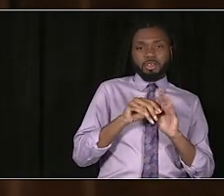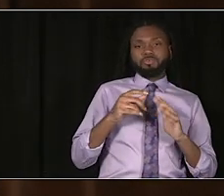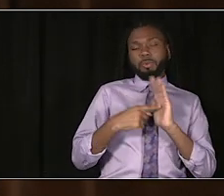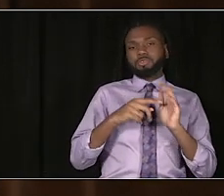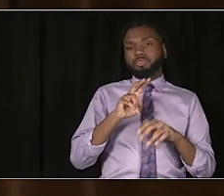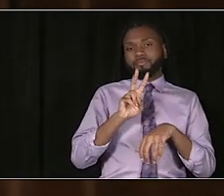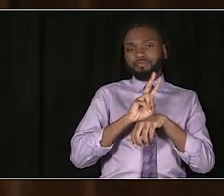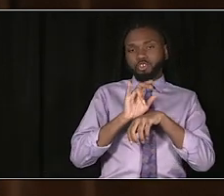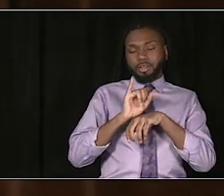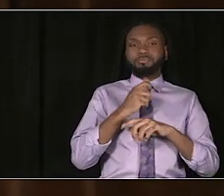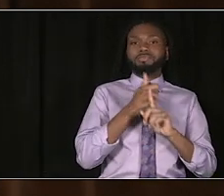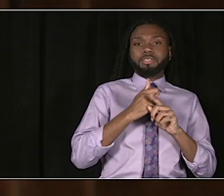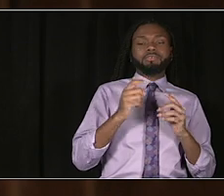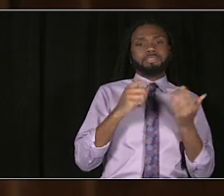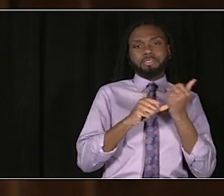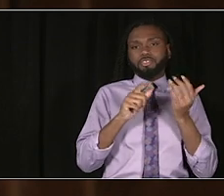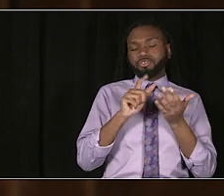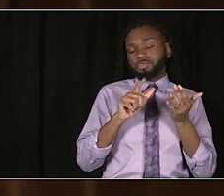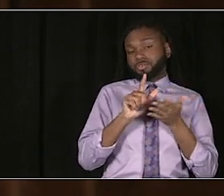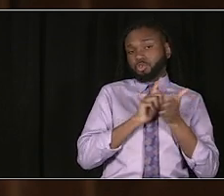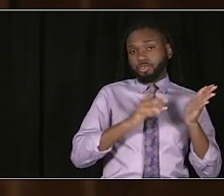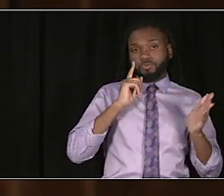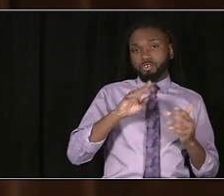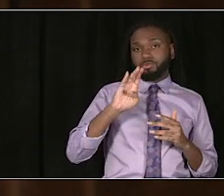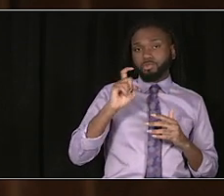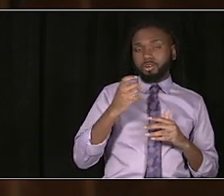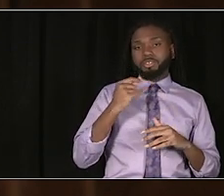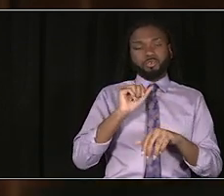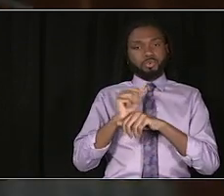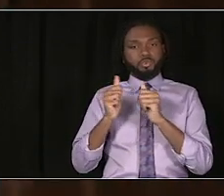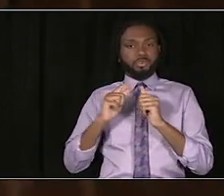attorney for the Bronx and worked in the Department of Justice.